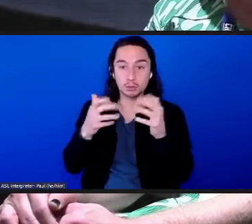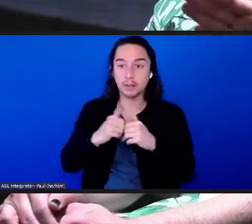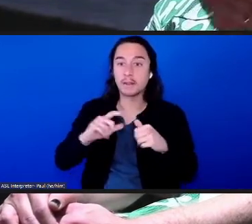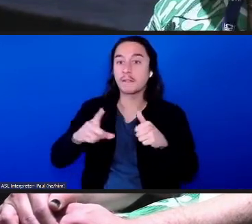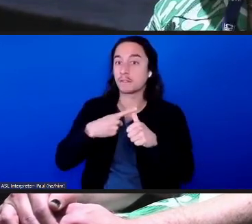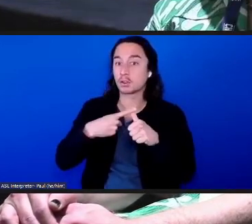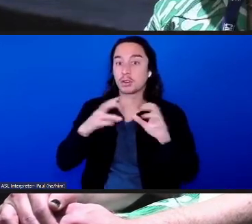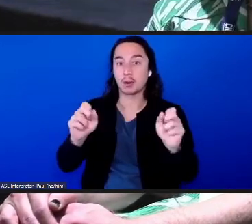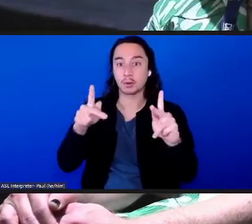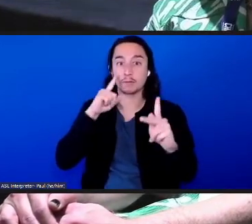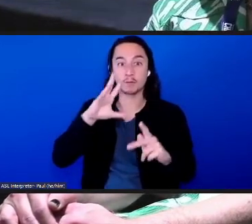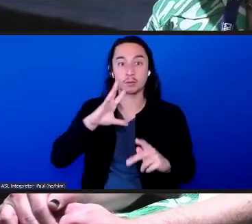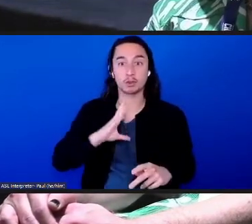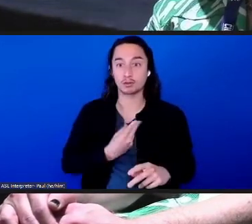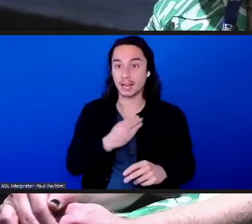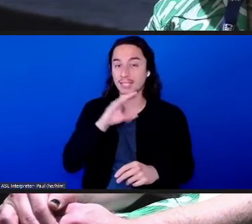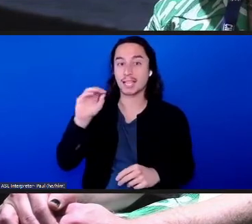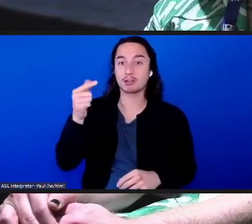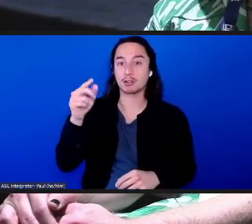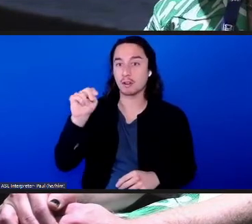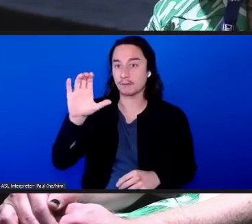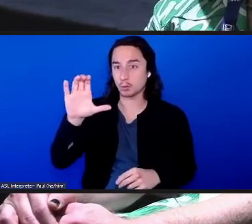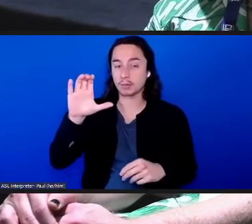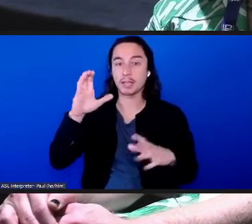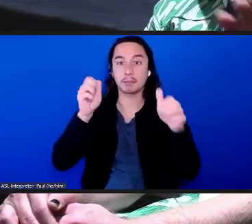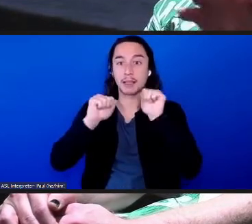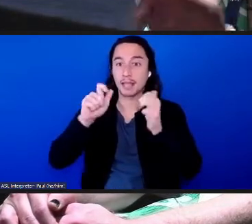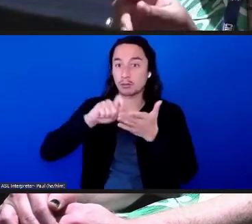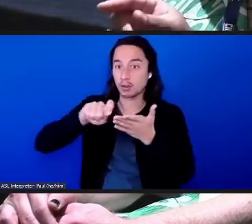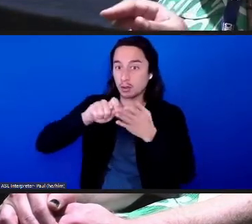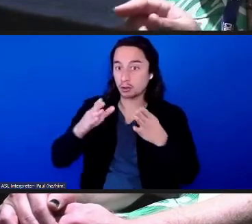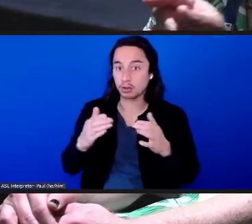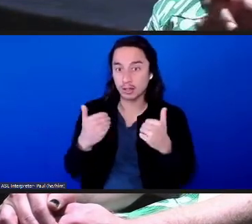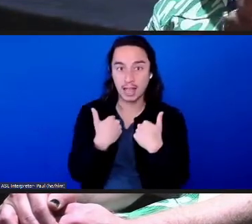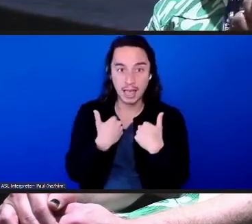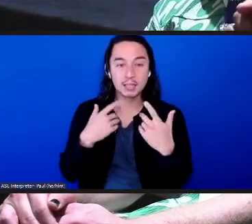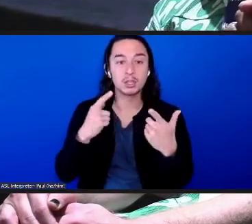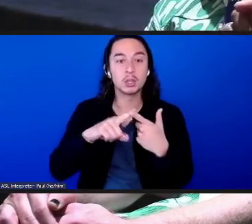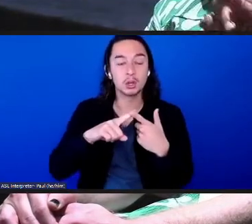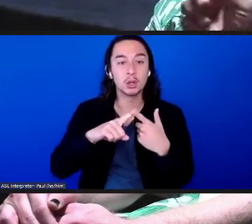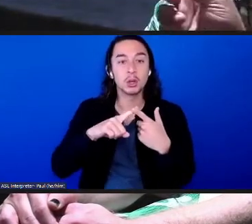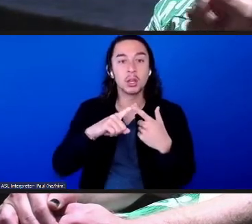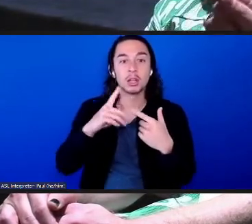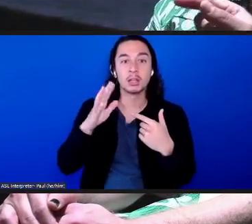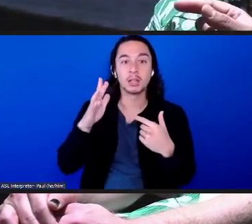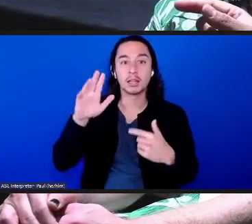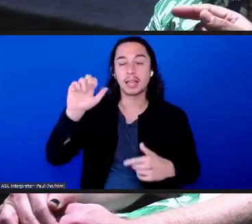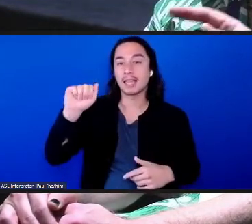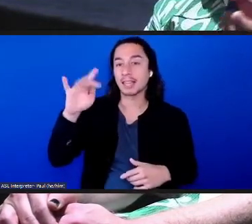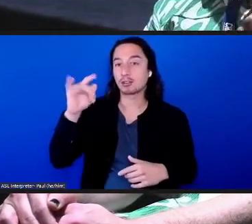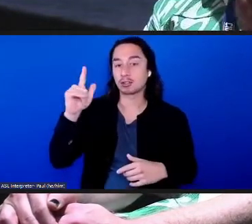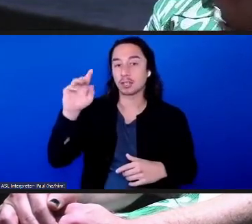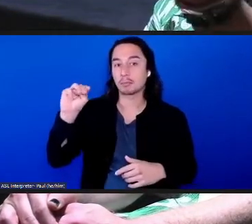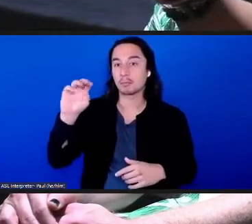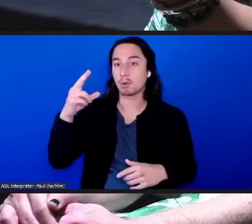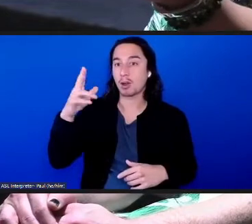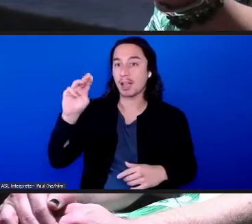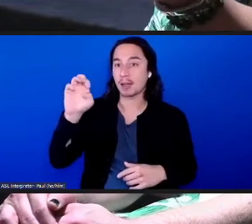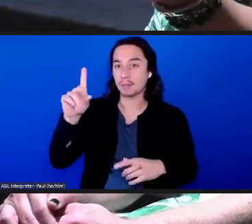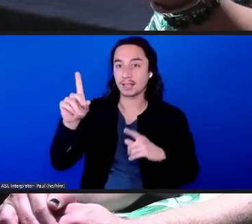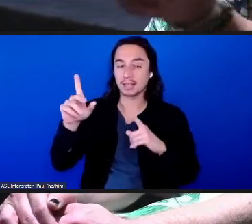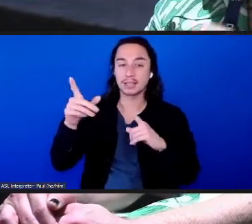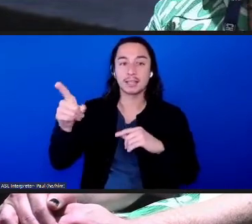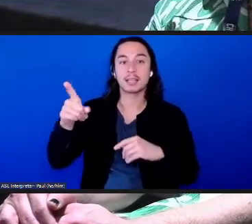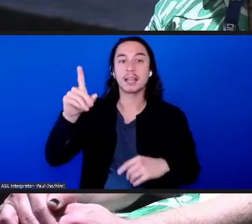gender nonconforming playwright has to either be, as A.J. Muhammad from The Fire This Time called it,